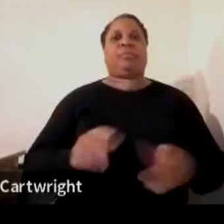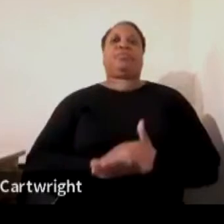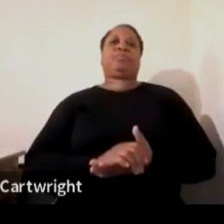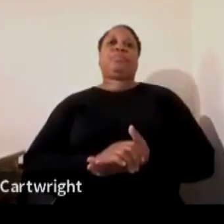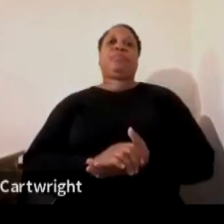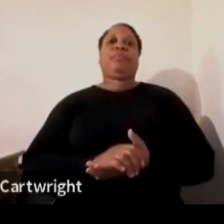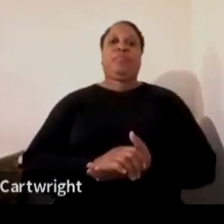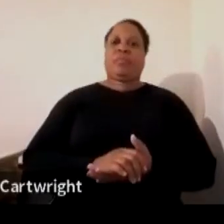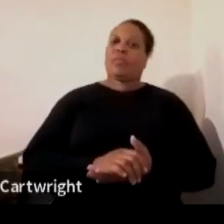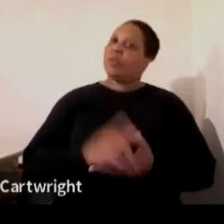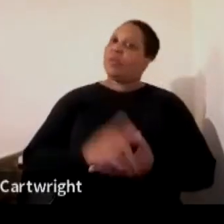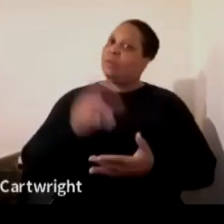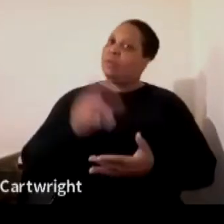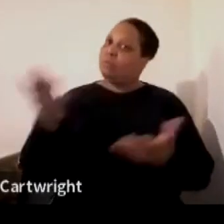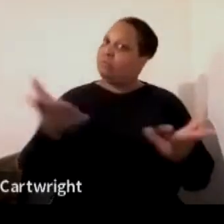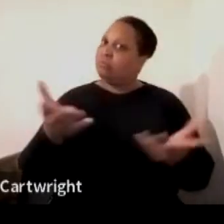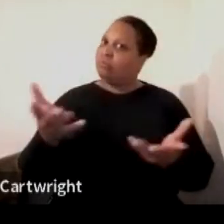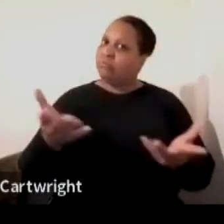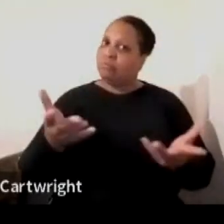want to add?